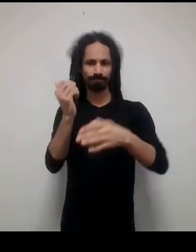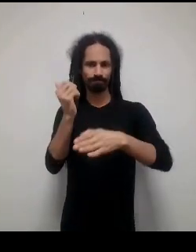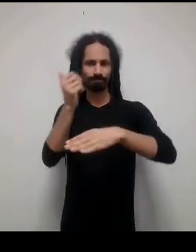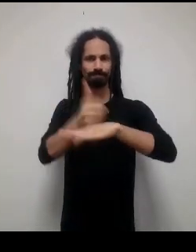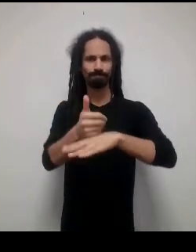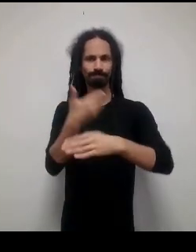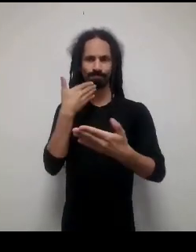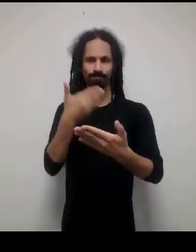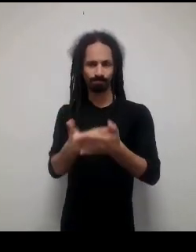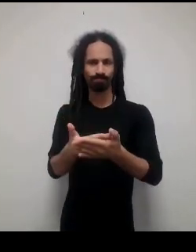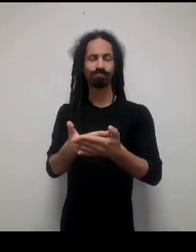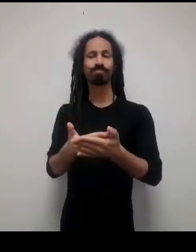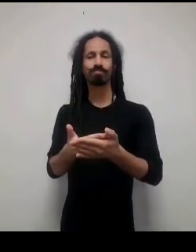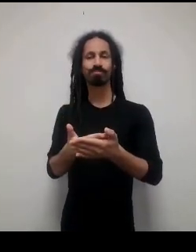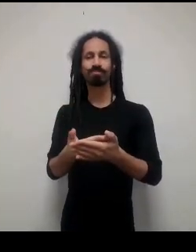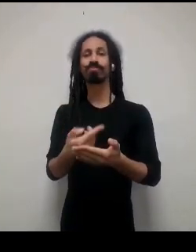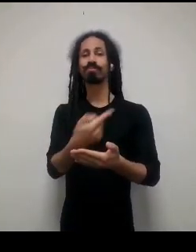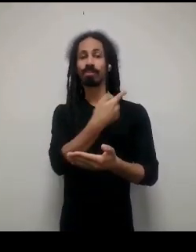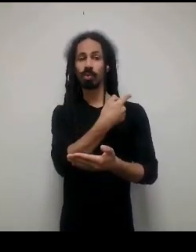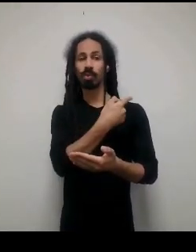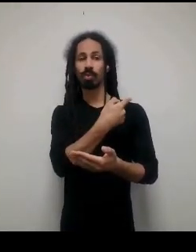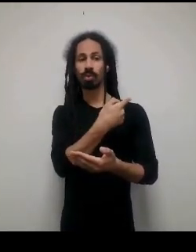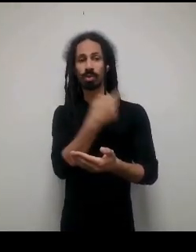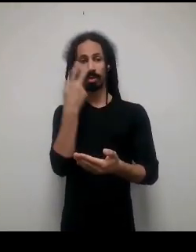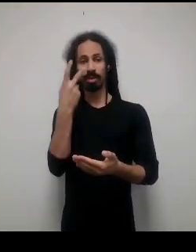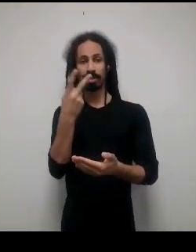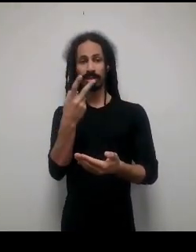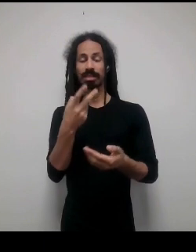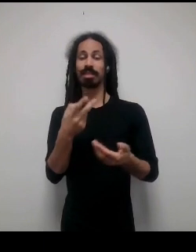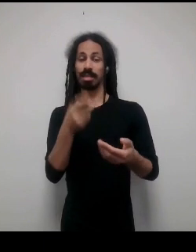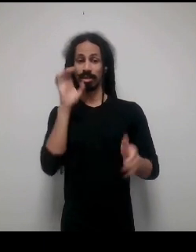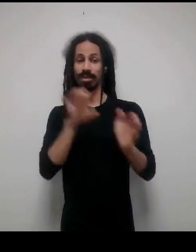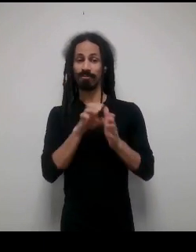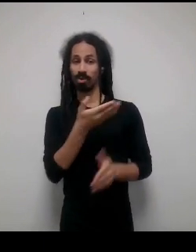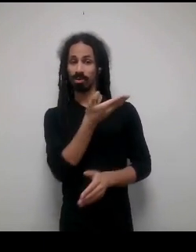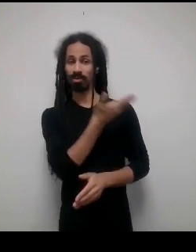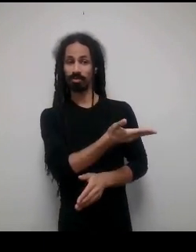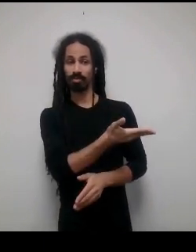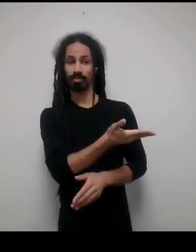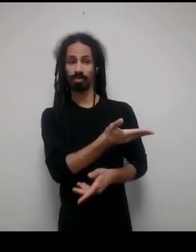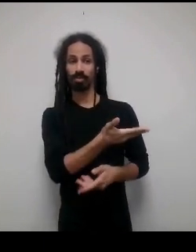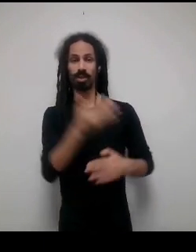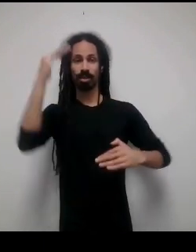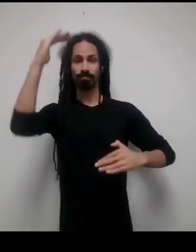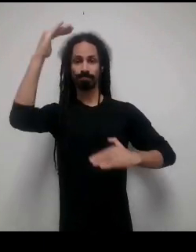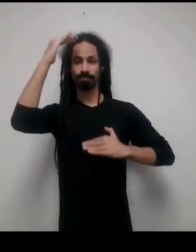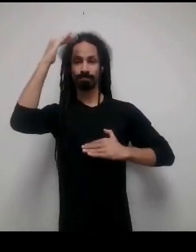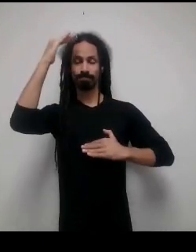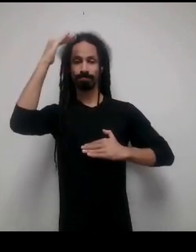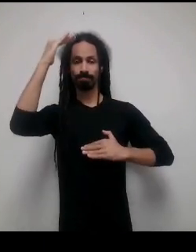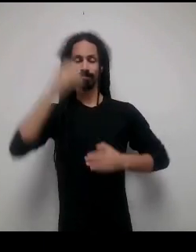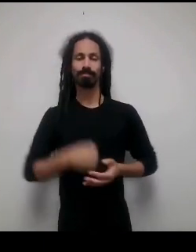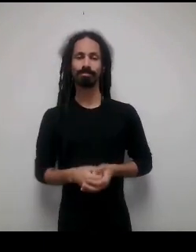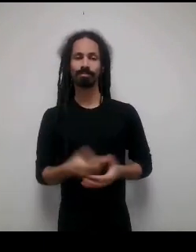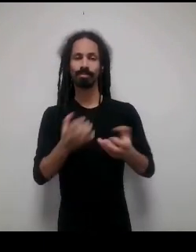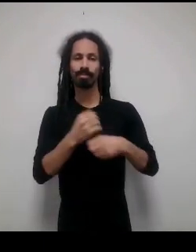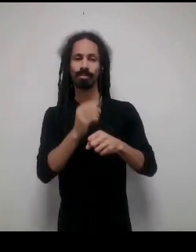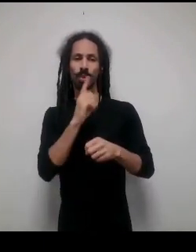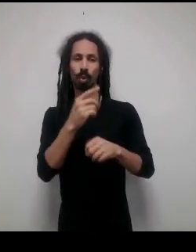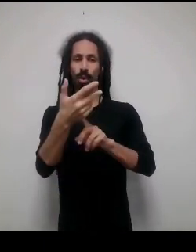have a screenshot of 2 people, and you can see them from their upper torsos and above. So you want to position your camera